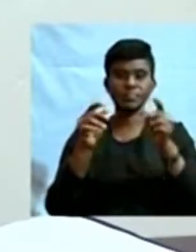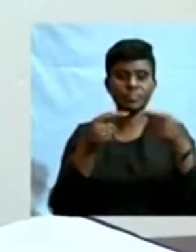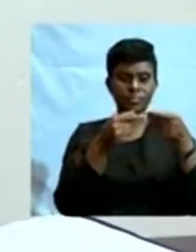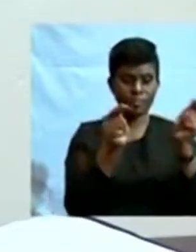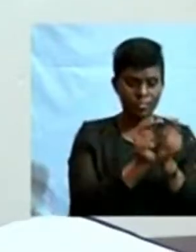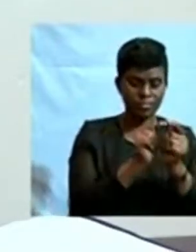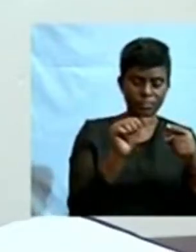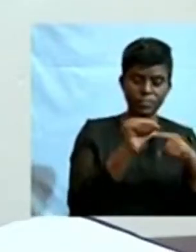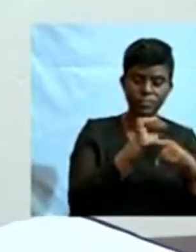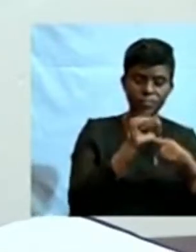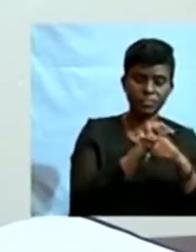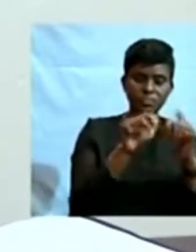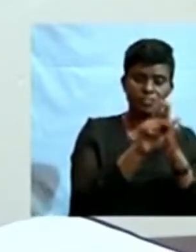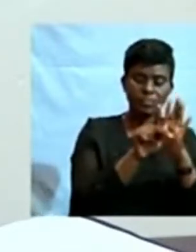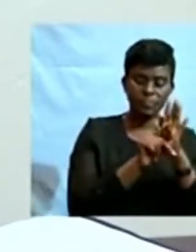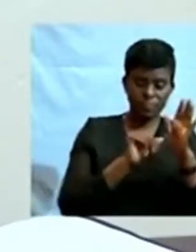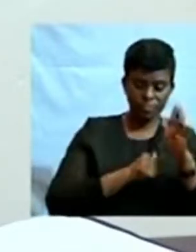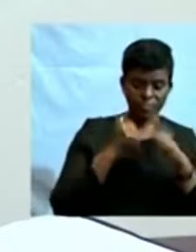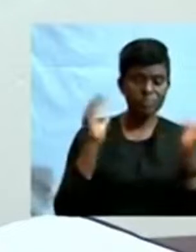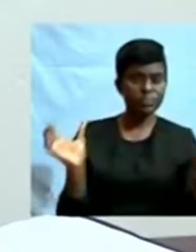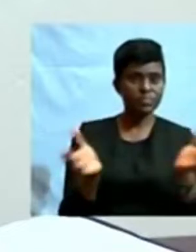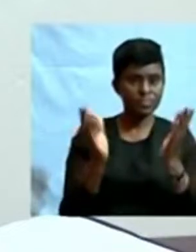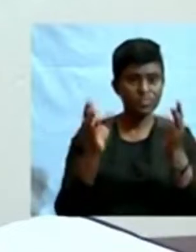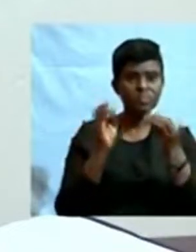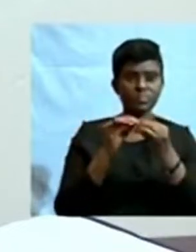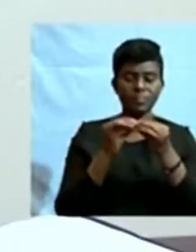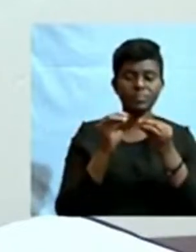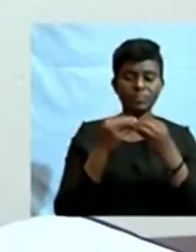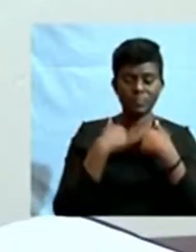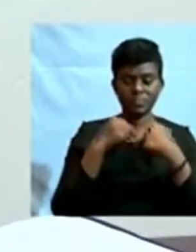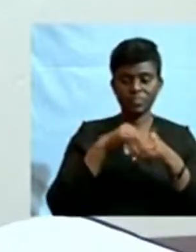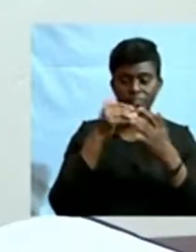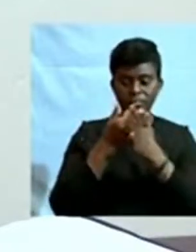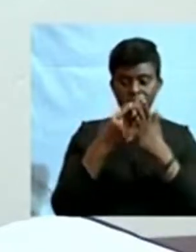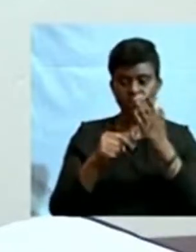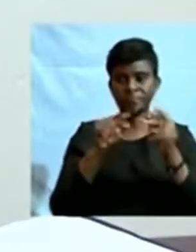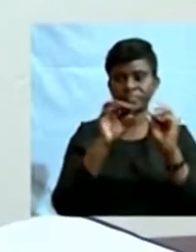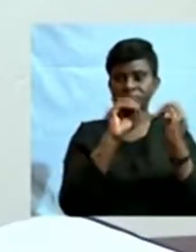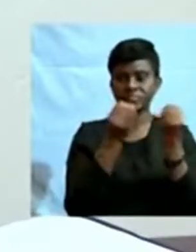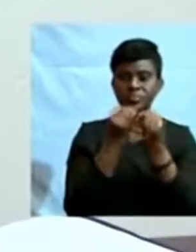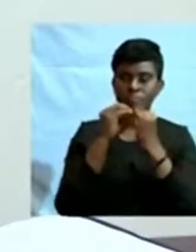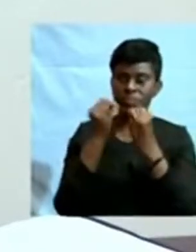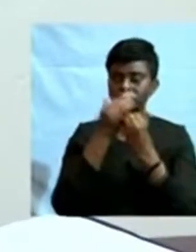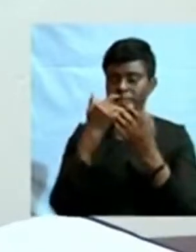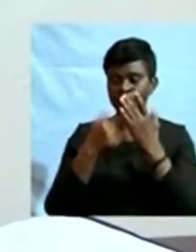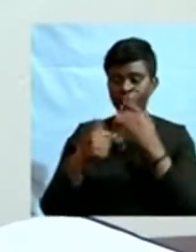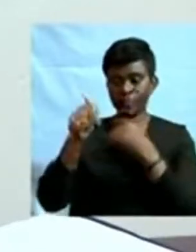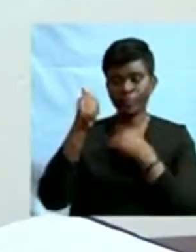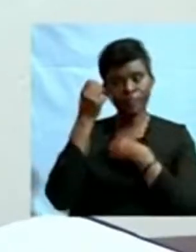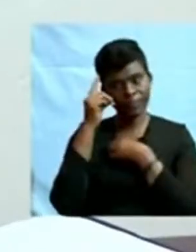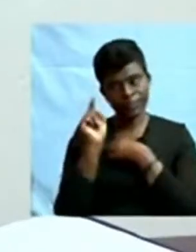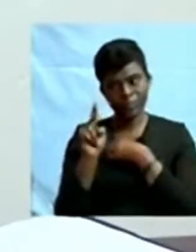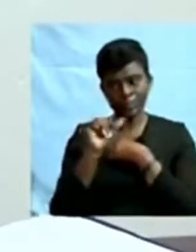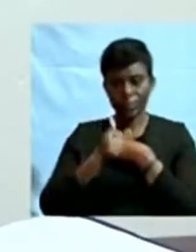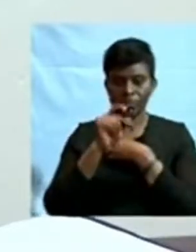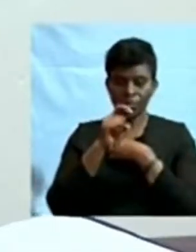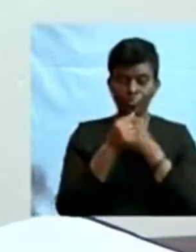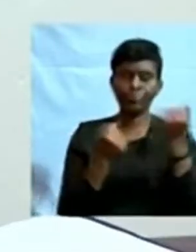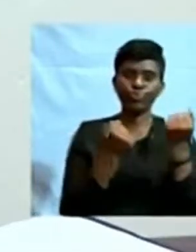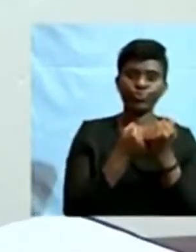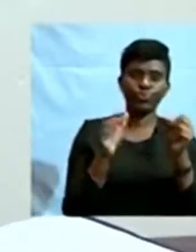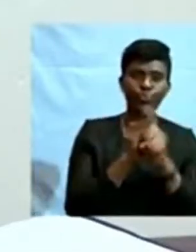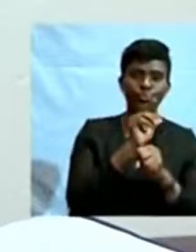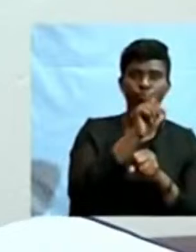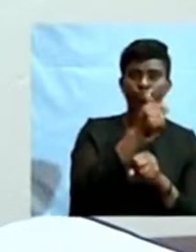trading policy, which we are encouraging all our entities to understand that we need to support